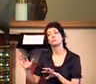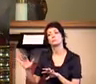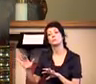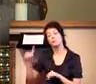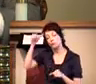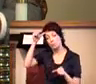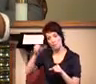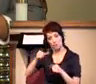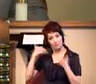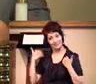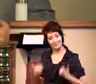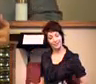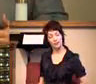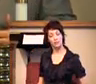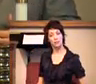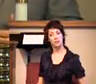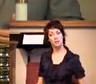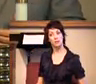Remember me."